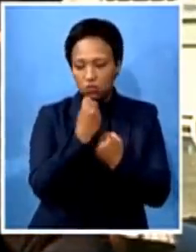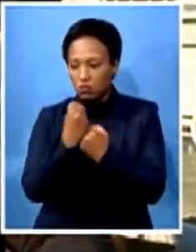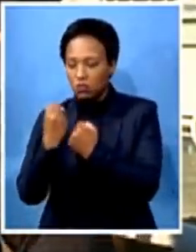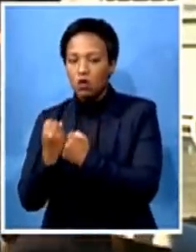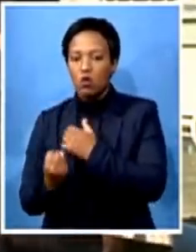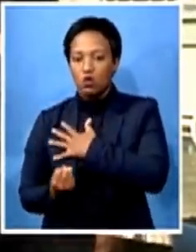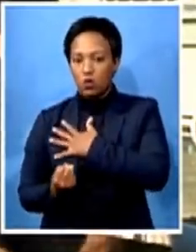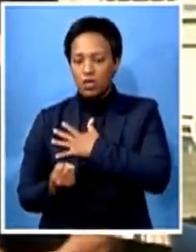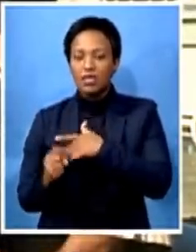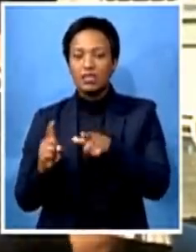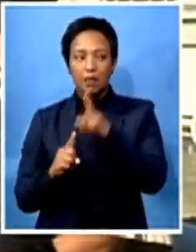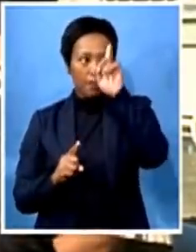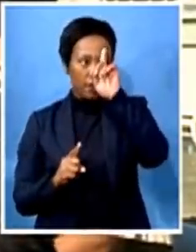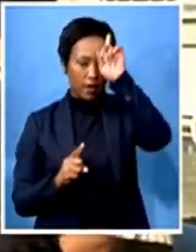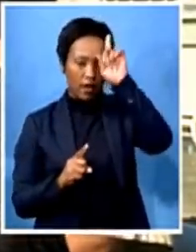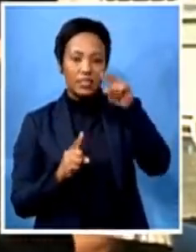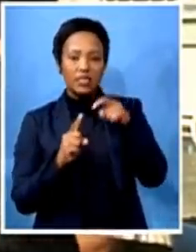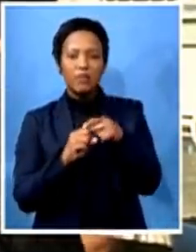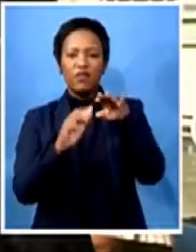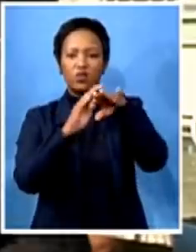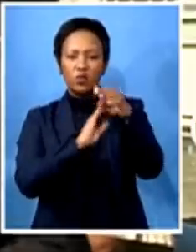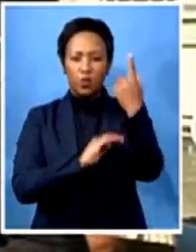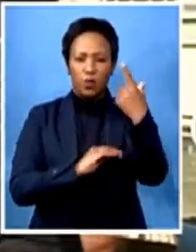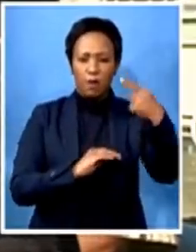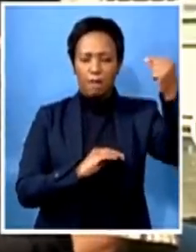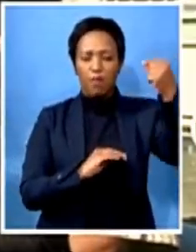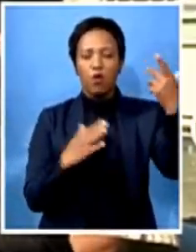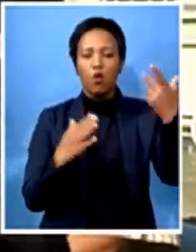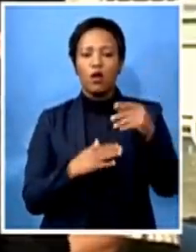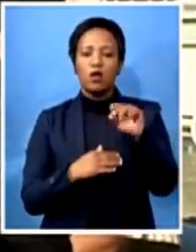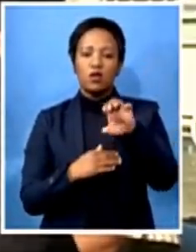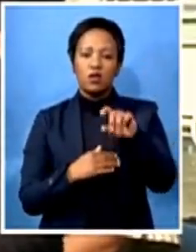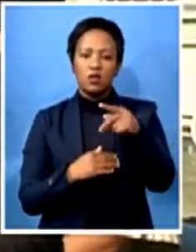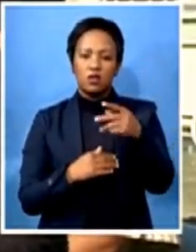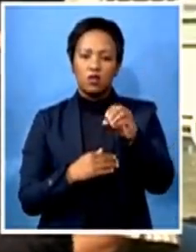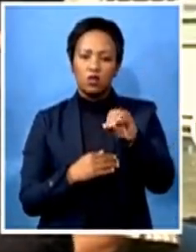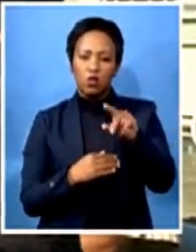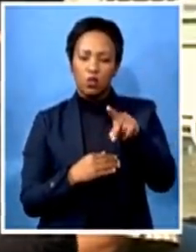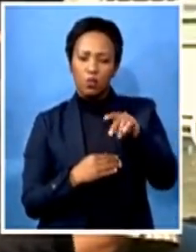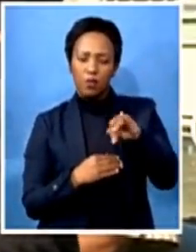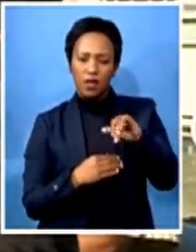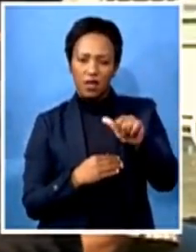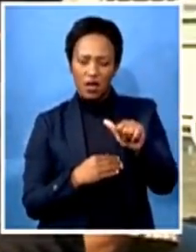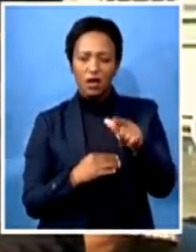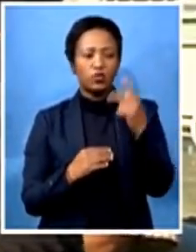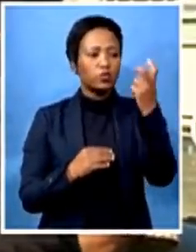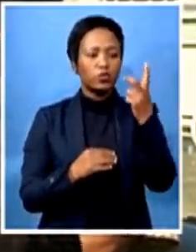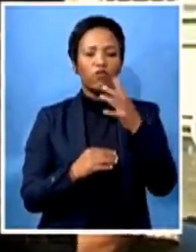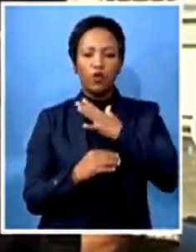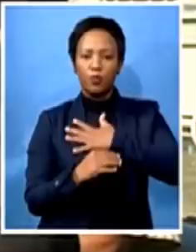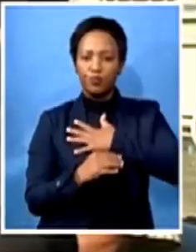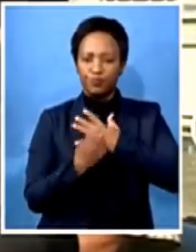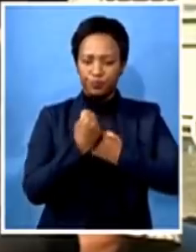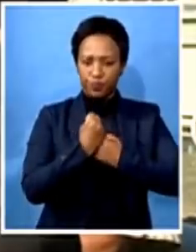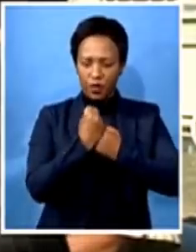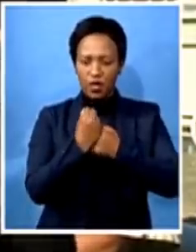Ethiopia and it is singing for solidarity. We know all the regional, all the other liberation movements, they